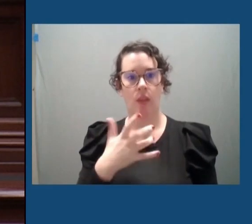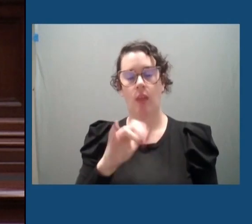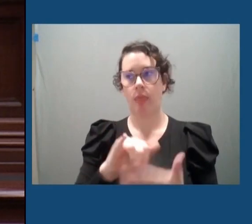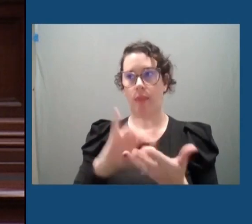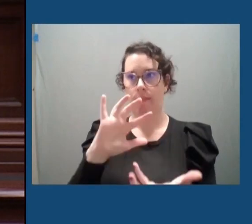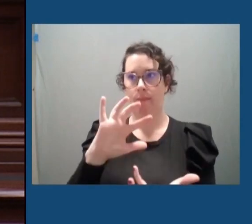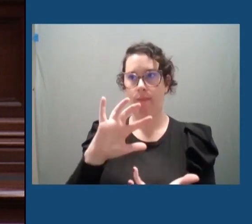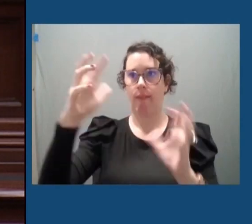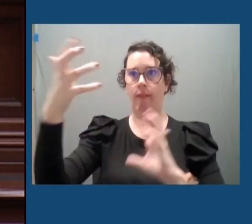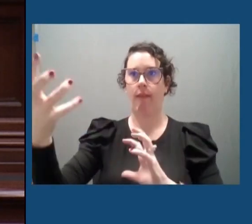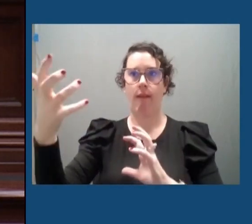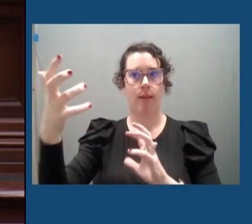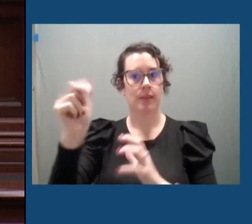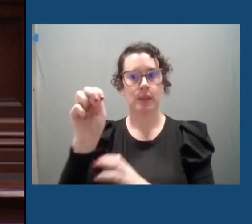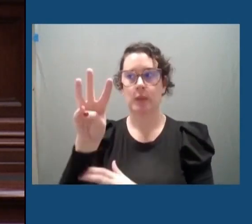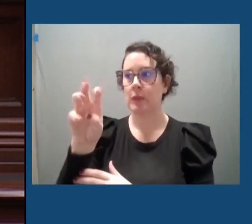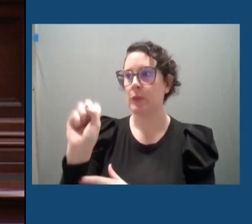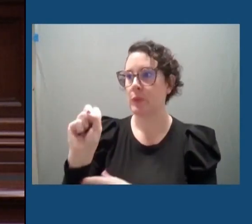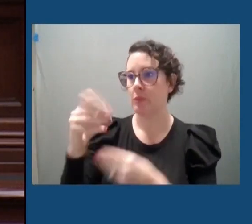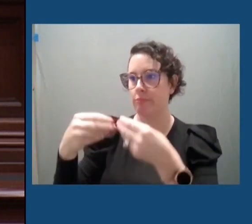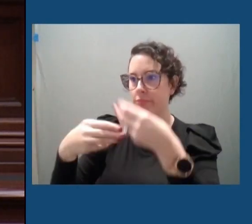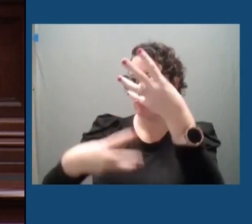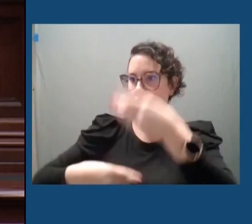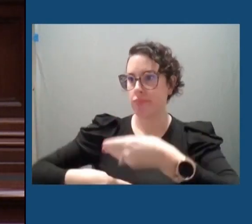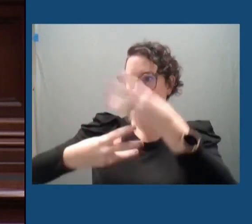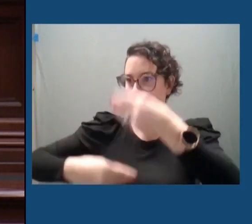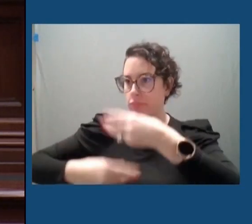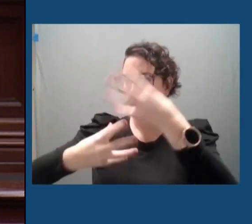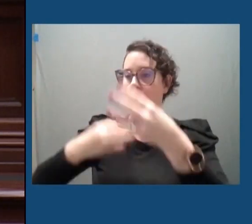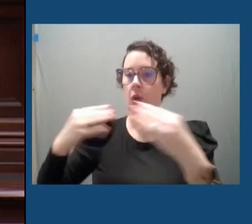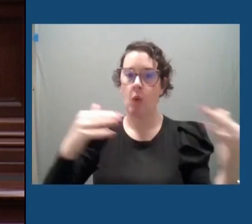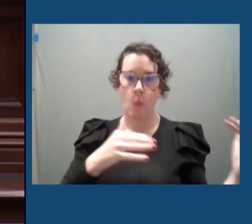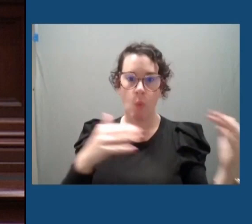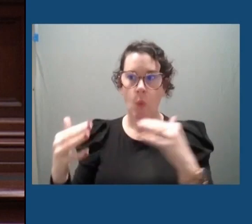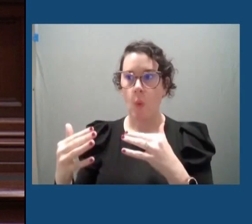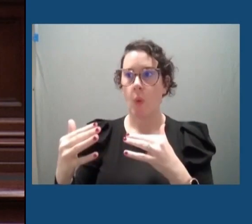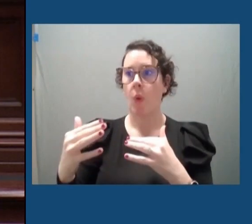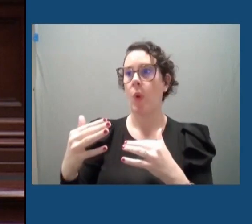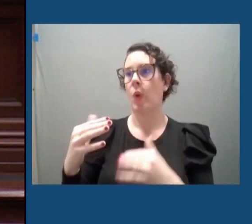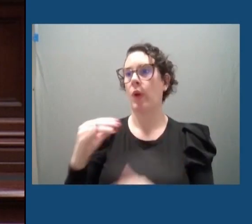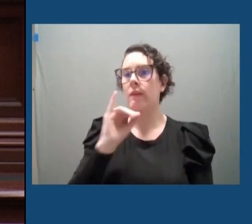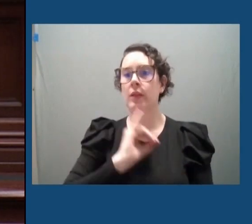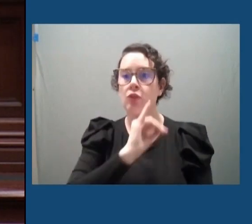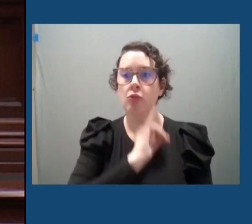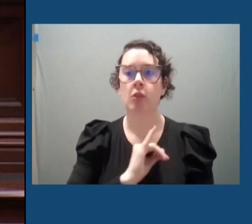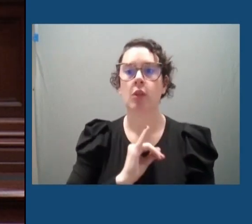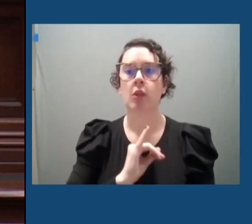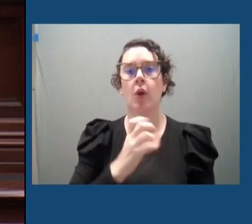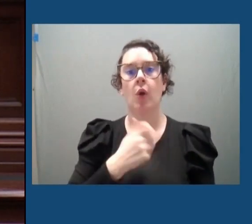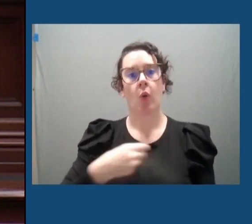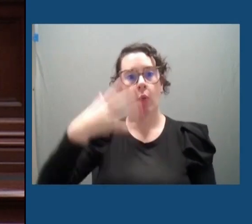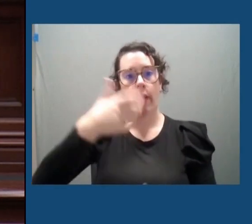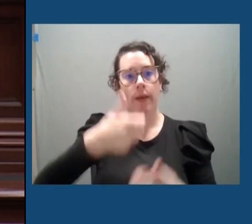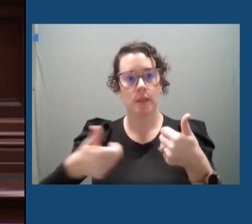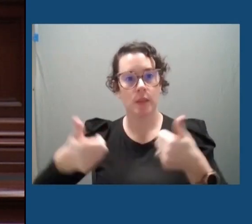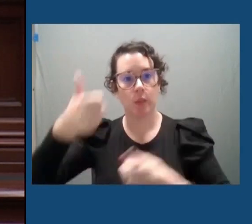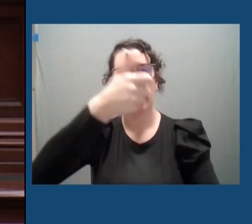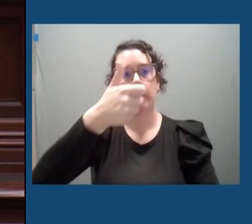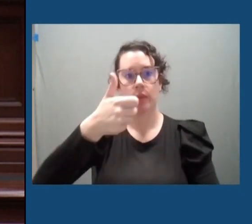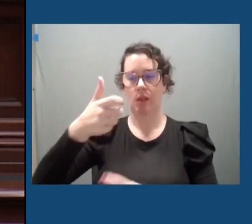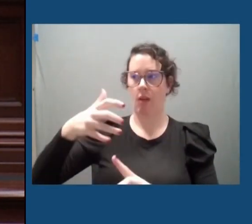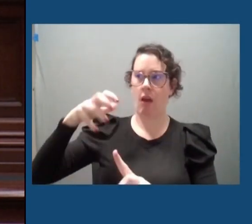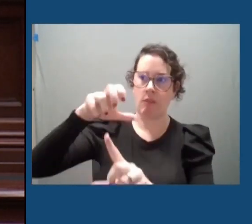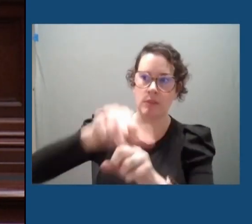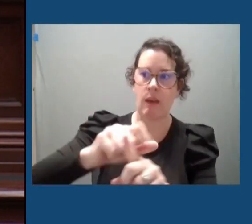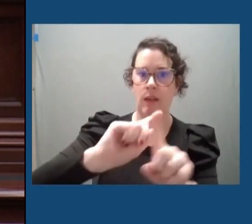in our news feeds. The war in Israel and Gaza, white supremacists attacking our houses of worship and schools and